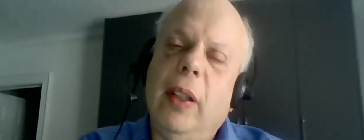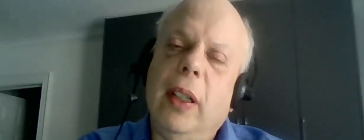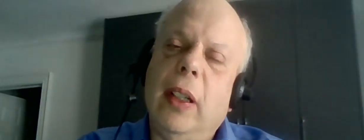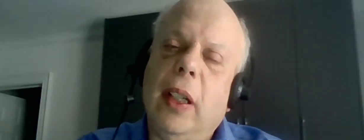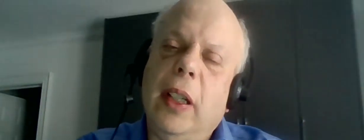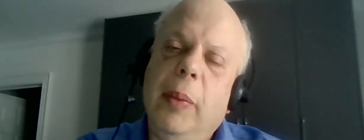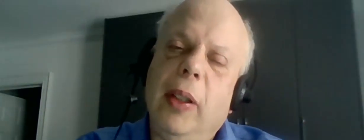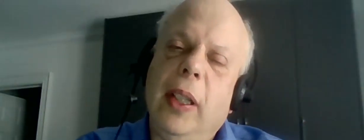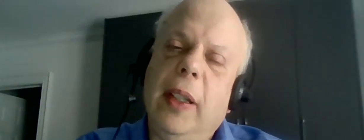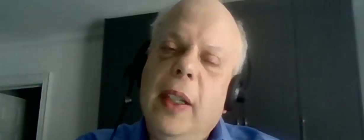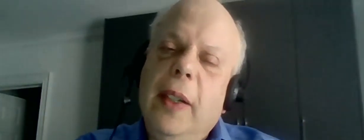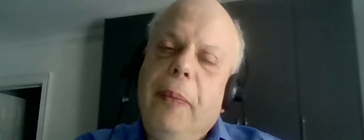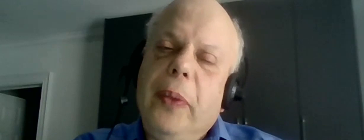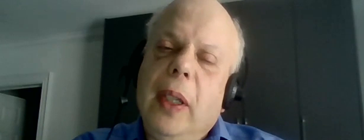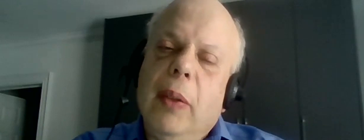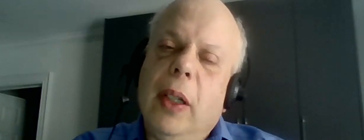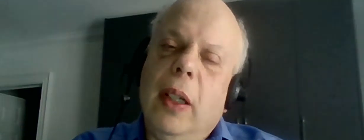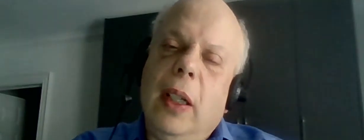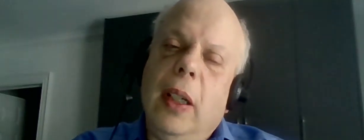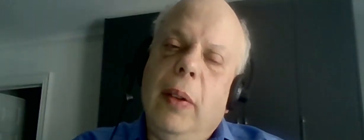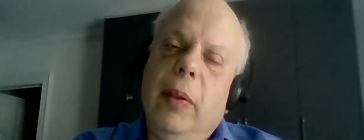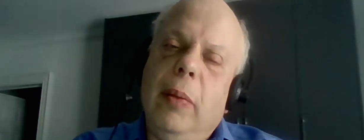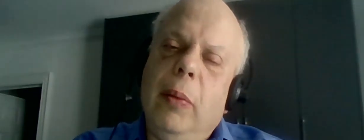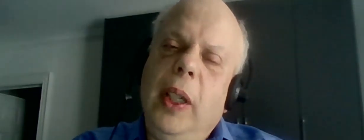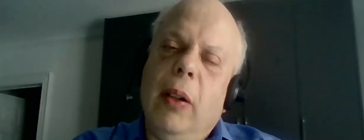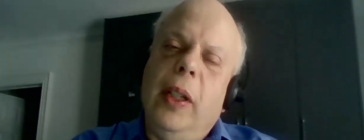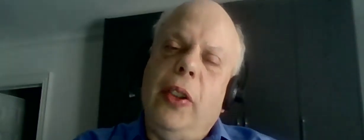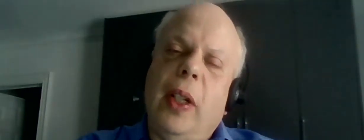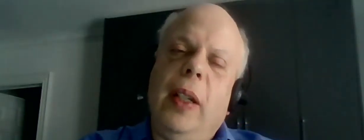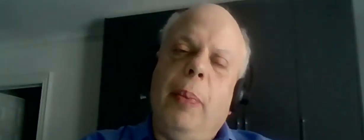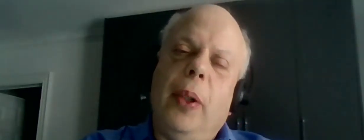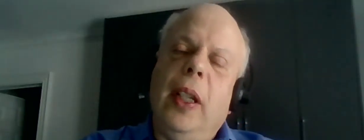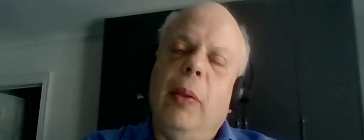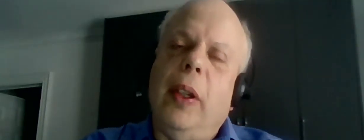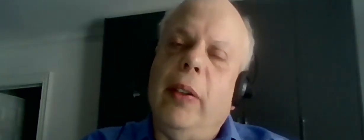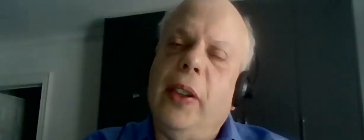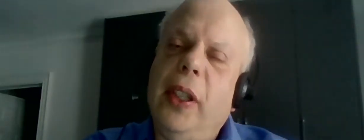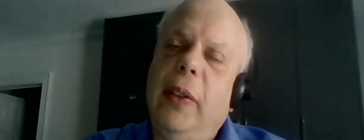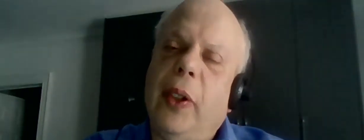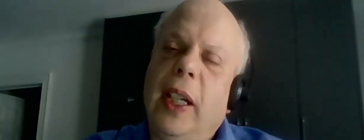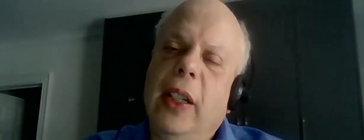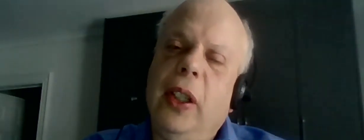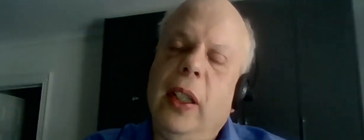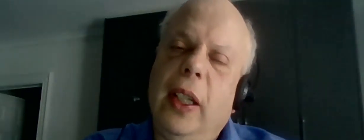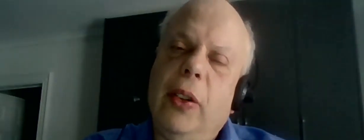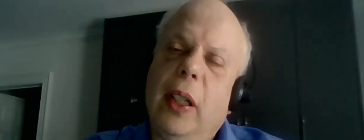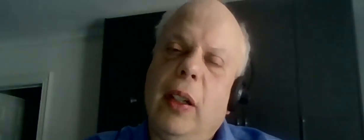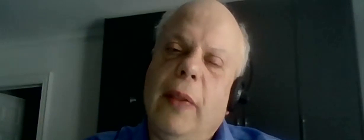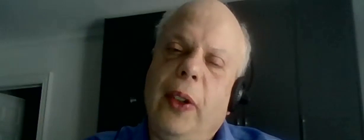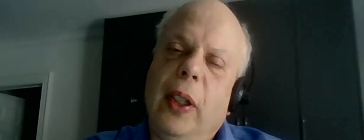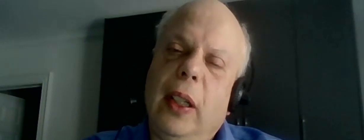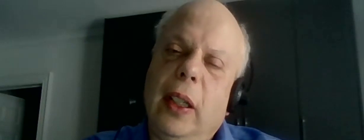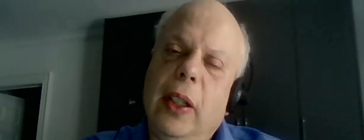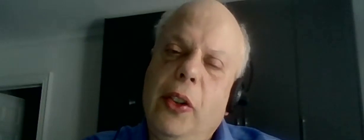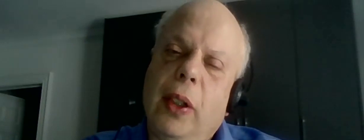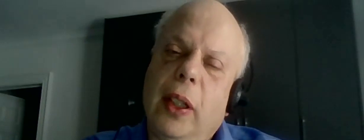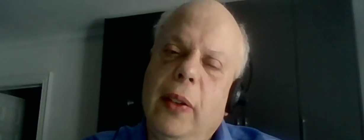in our community. Well, we always try to point out where there is a need for action and try to